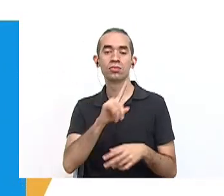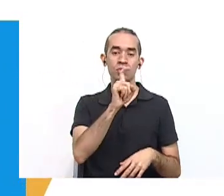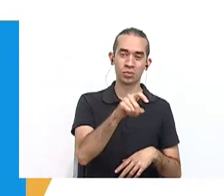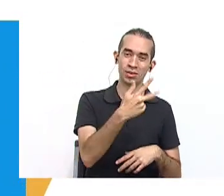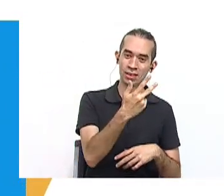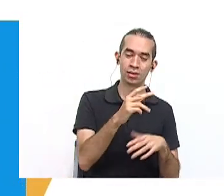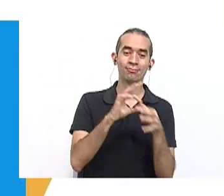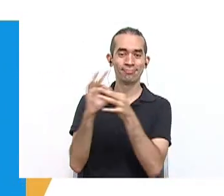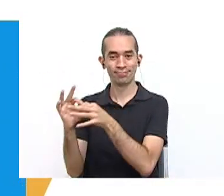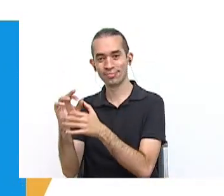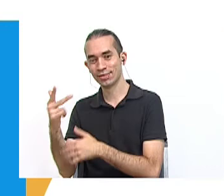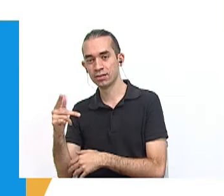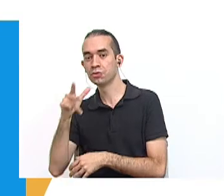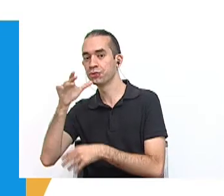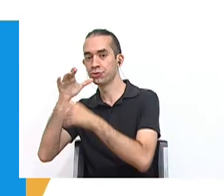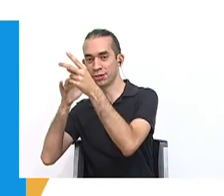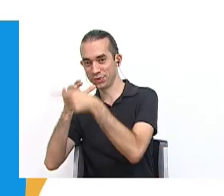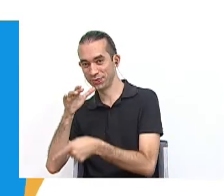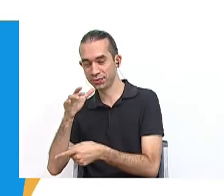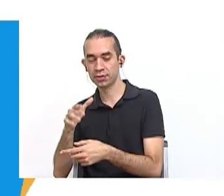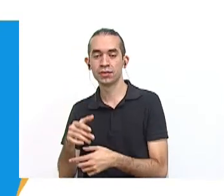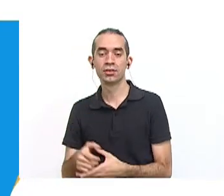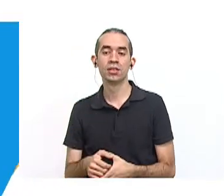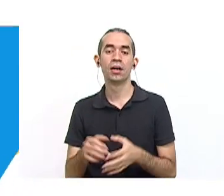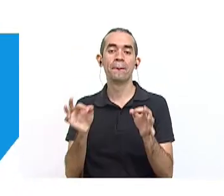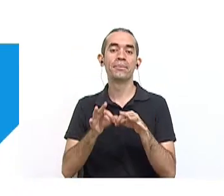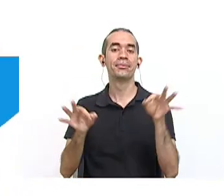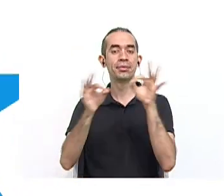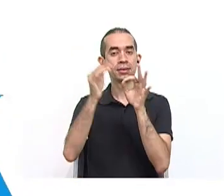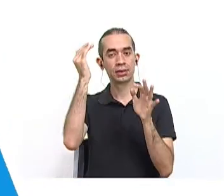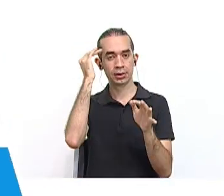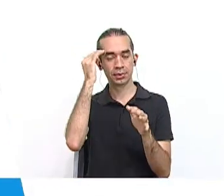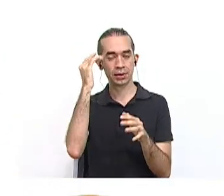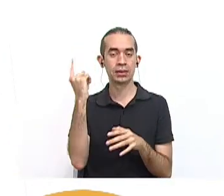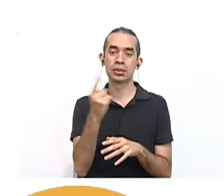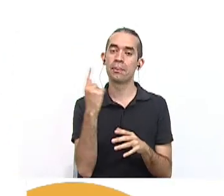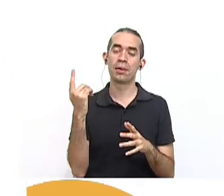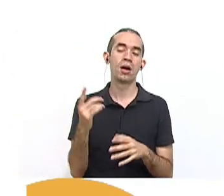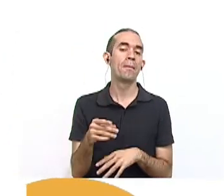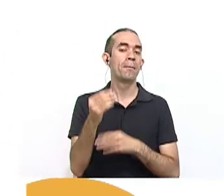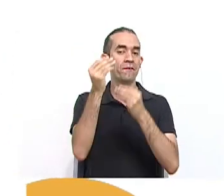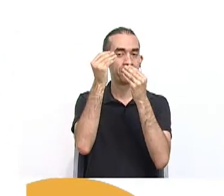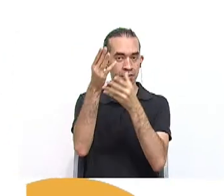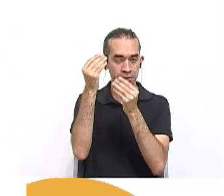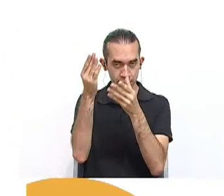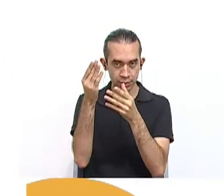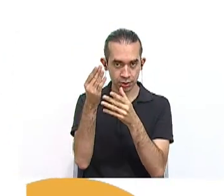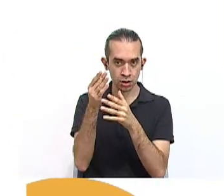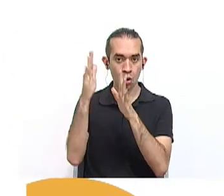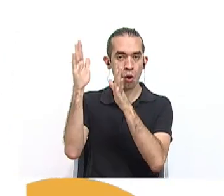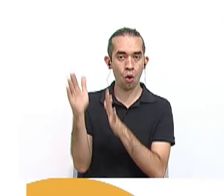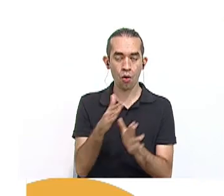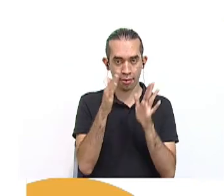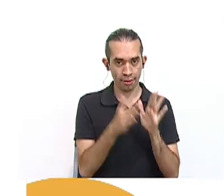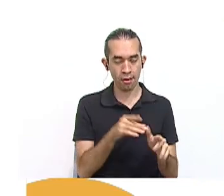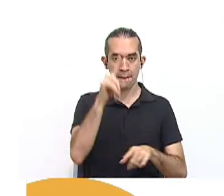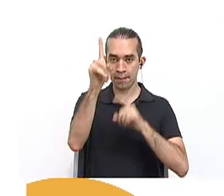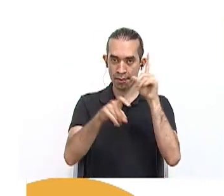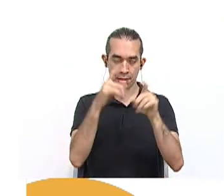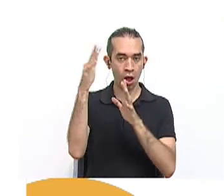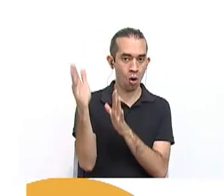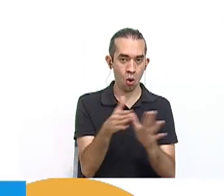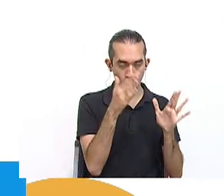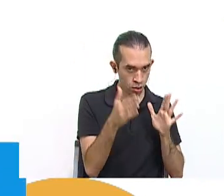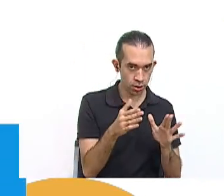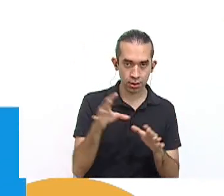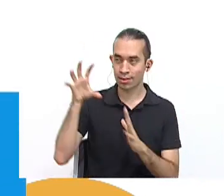number 3 about tip number 3. Very important to know. Always the information that you need is in order, the same